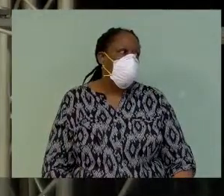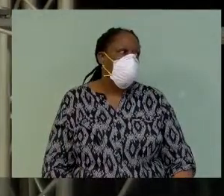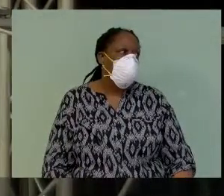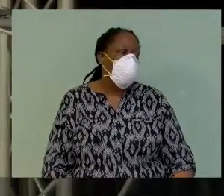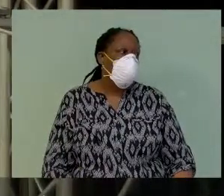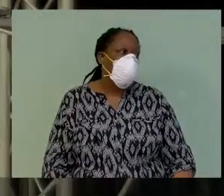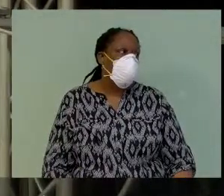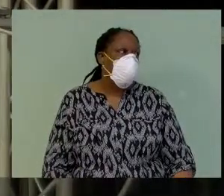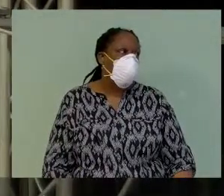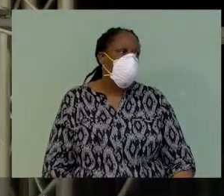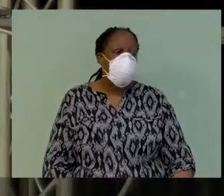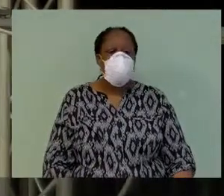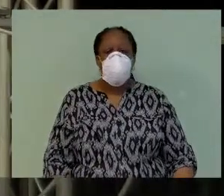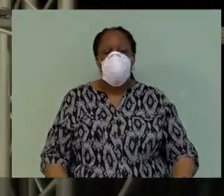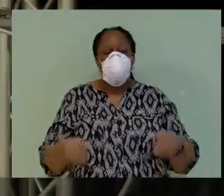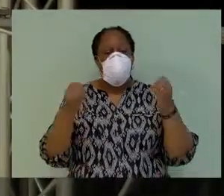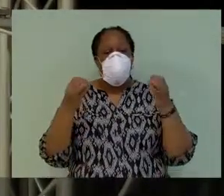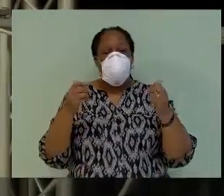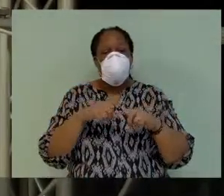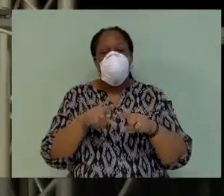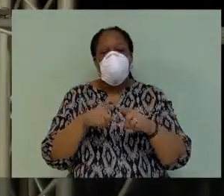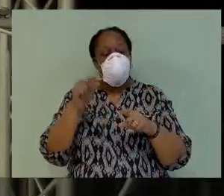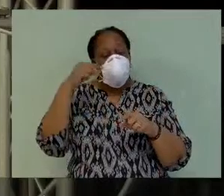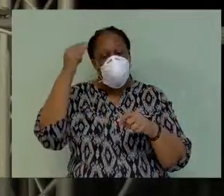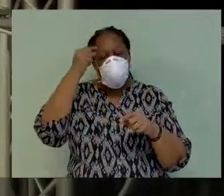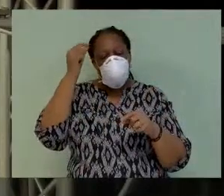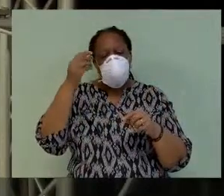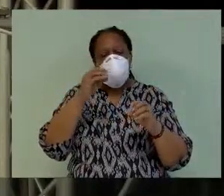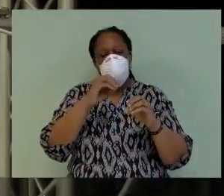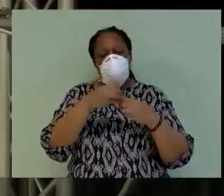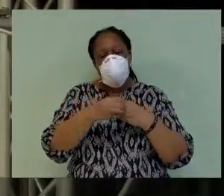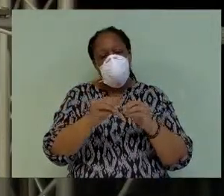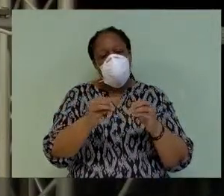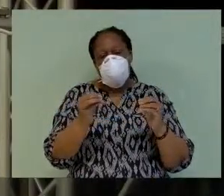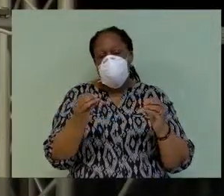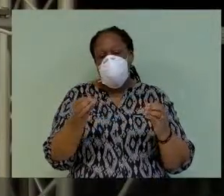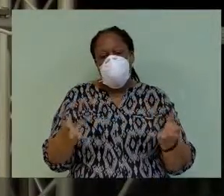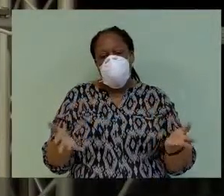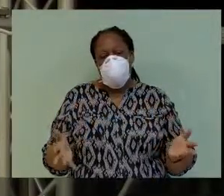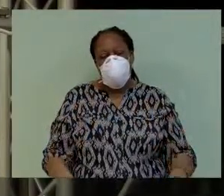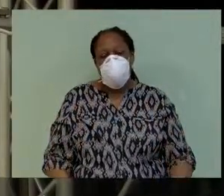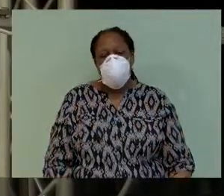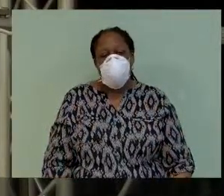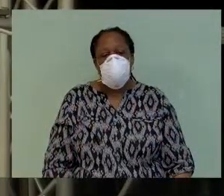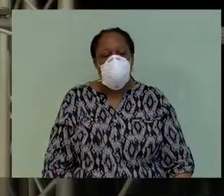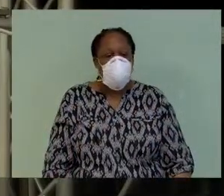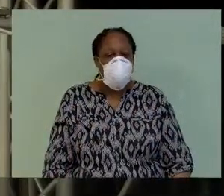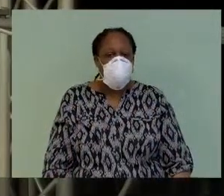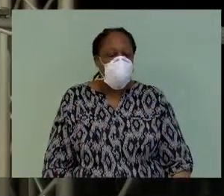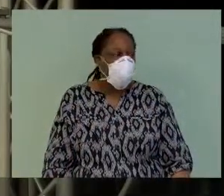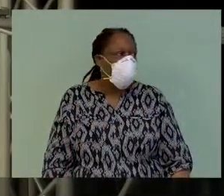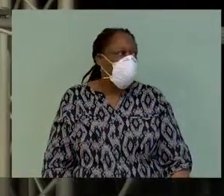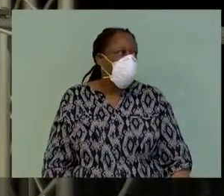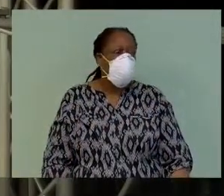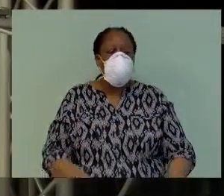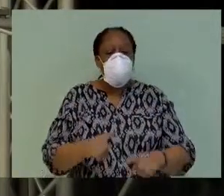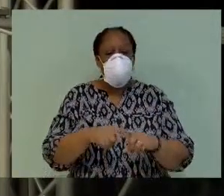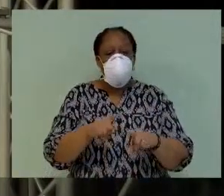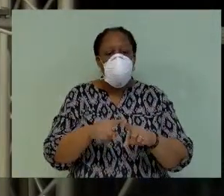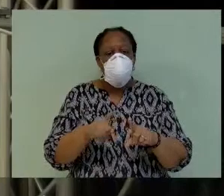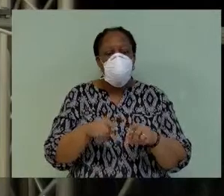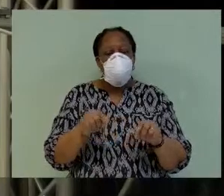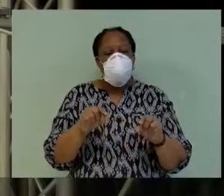There are a lot of government departments across our country, and different